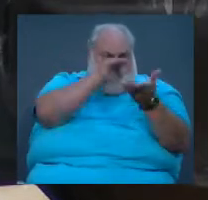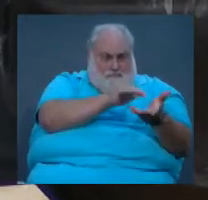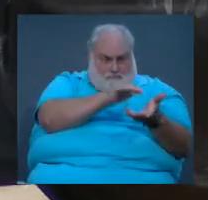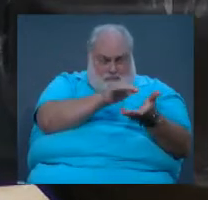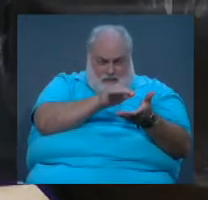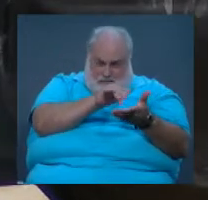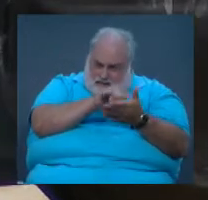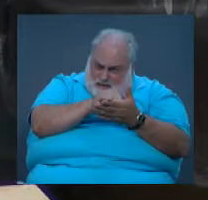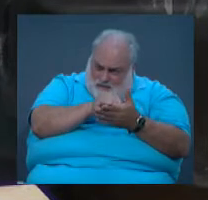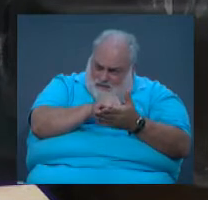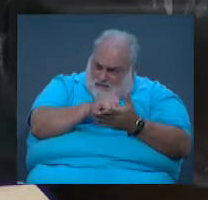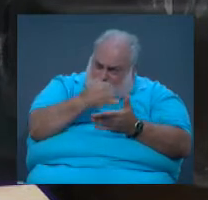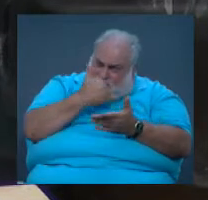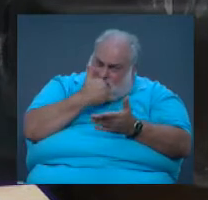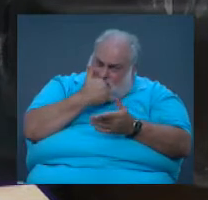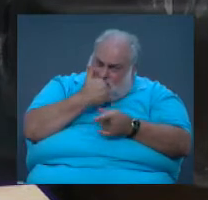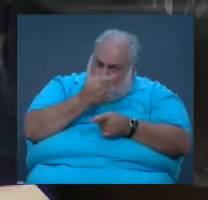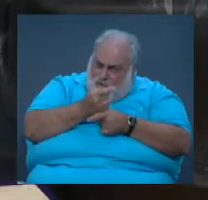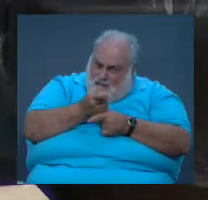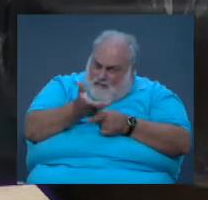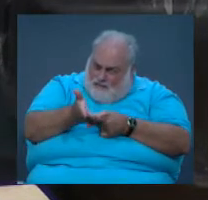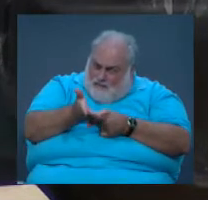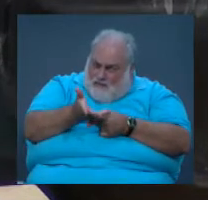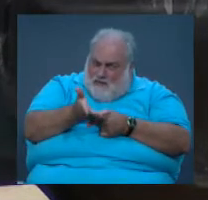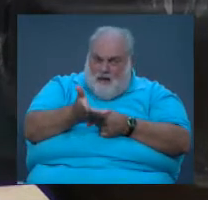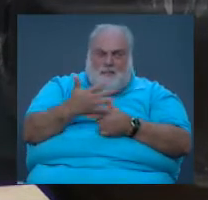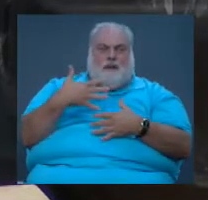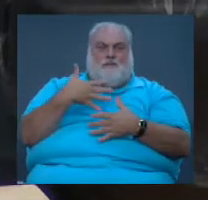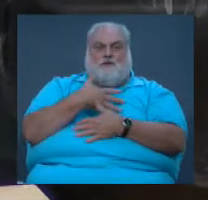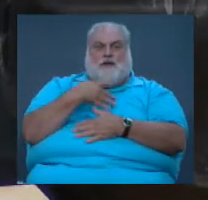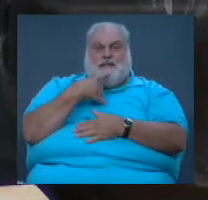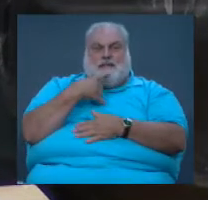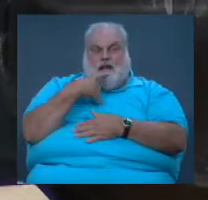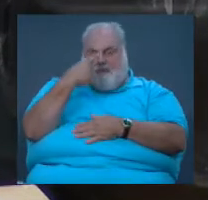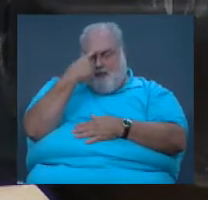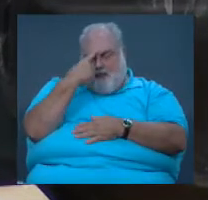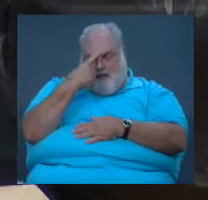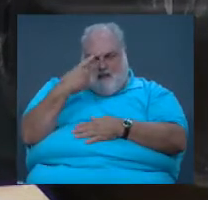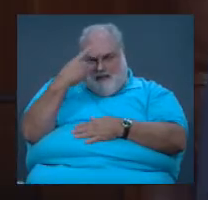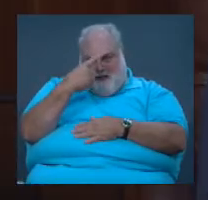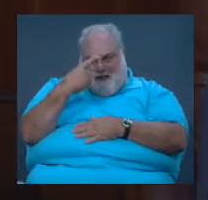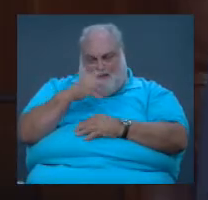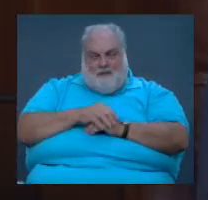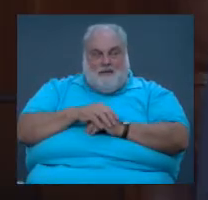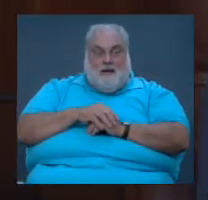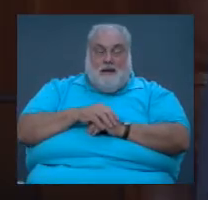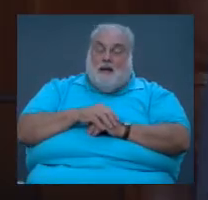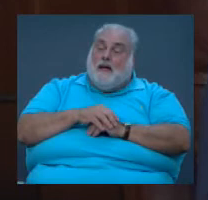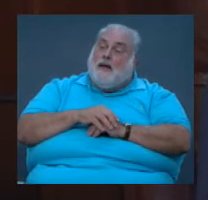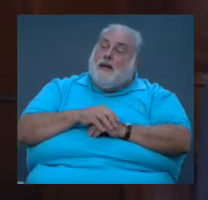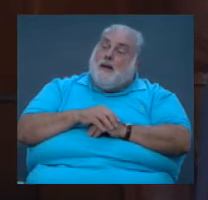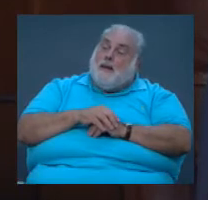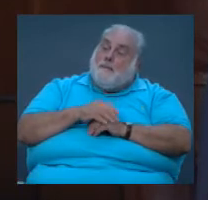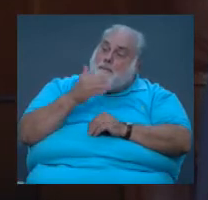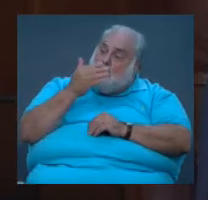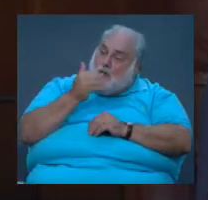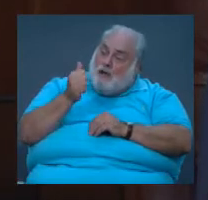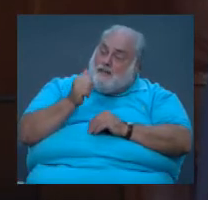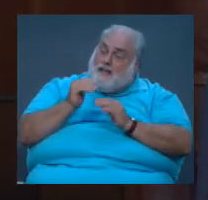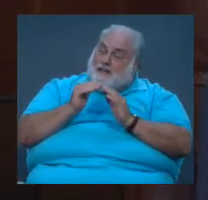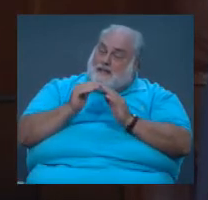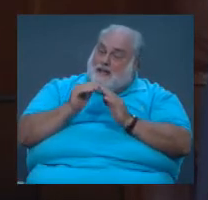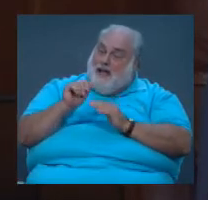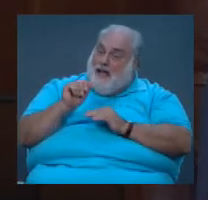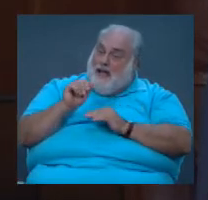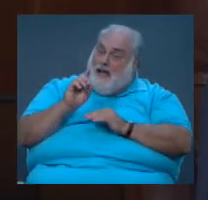I incorrect? What? Yeah, I'm just not afraid to say what's on my mind. Well, I was just making certain, due to the questions that City Director